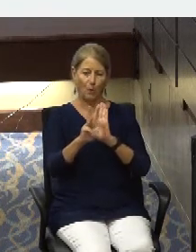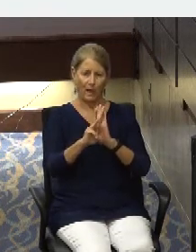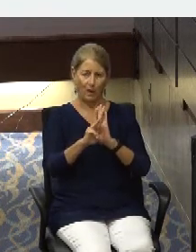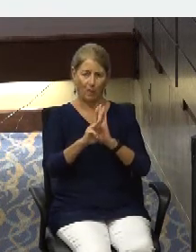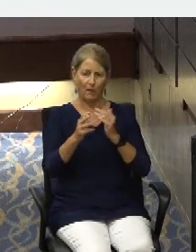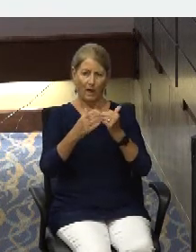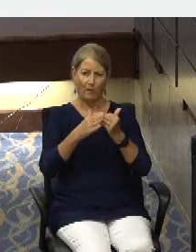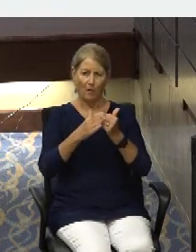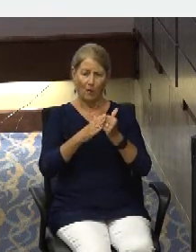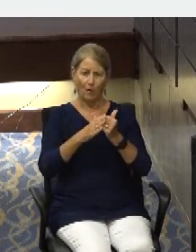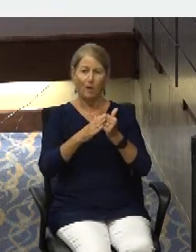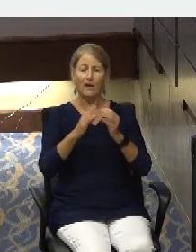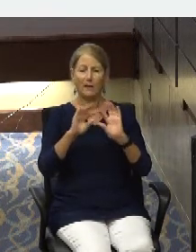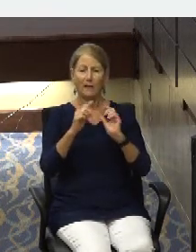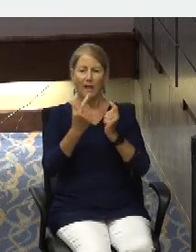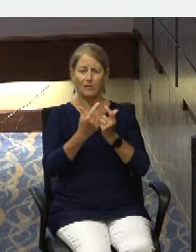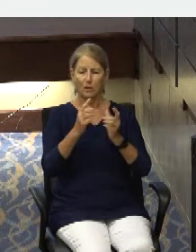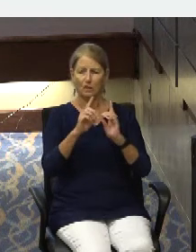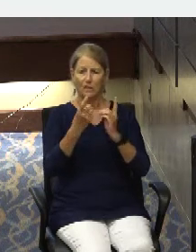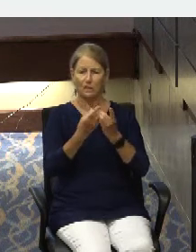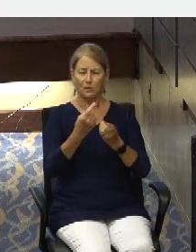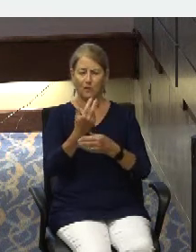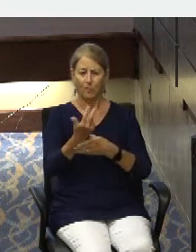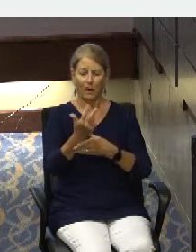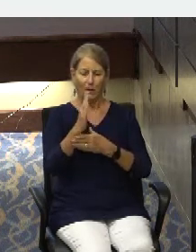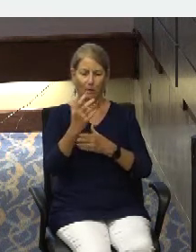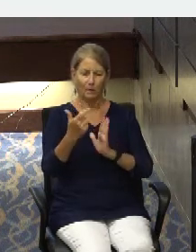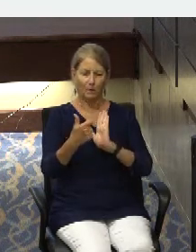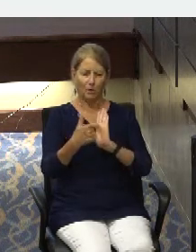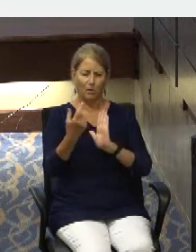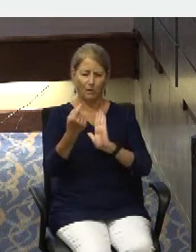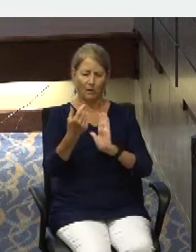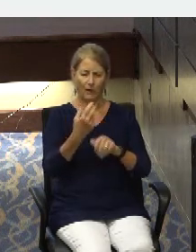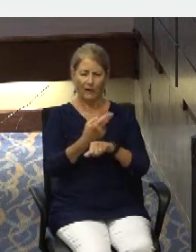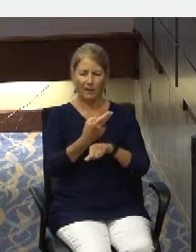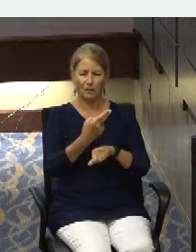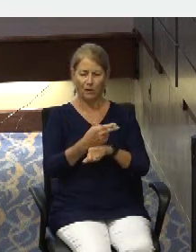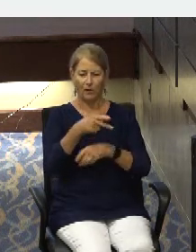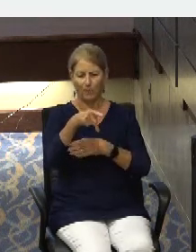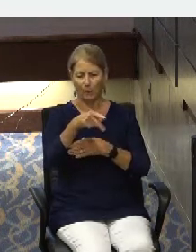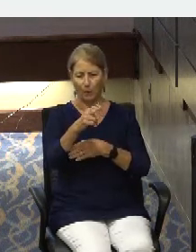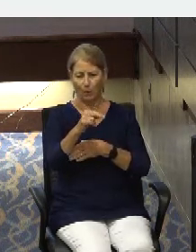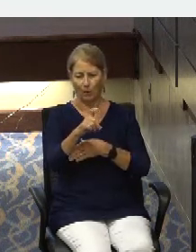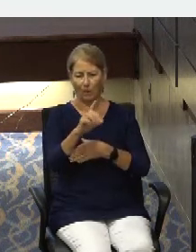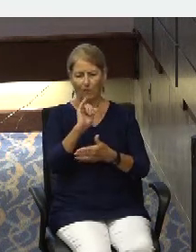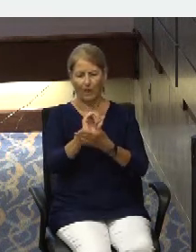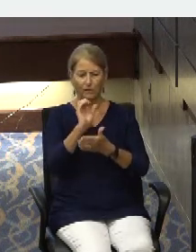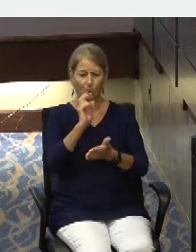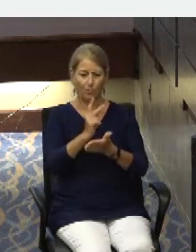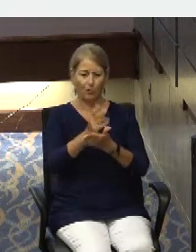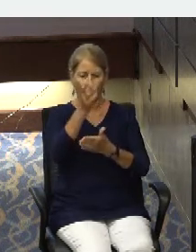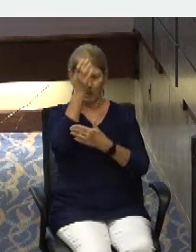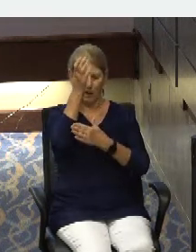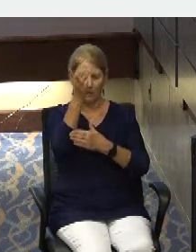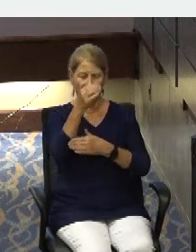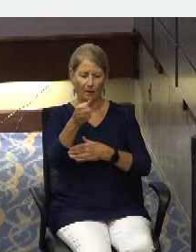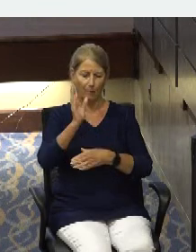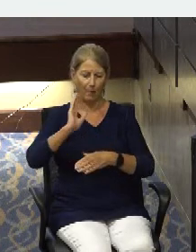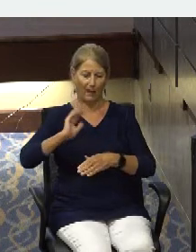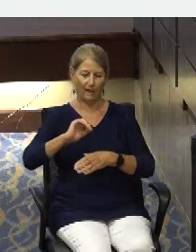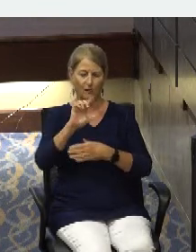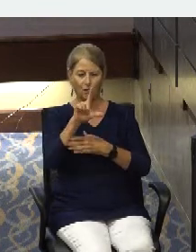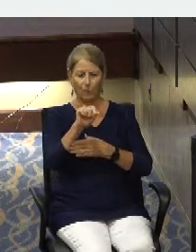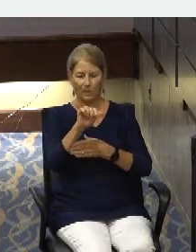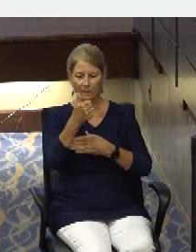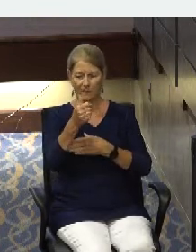3. And then just wanted to highlight just a little bit of history for this PUD. This was the approved concept back in